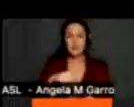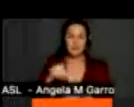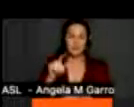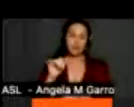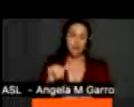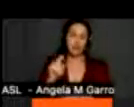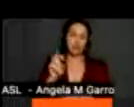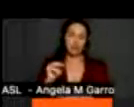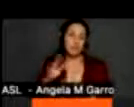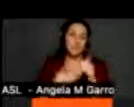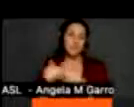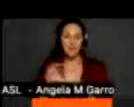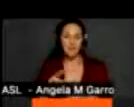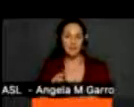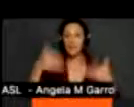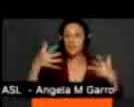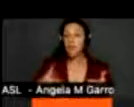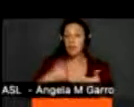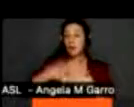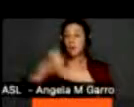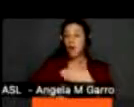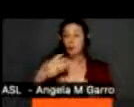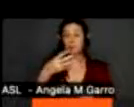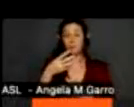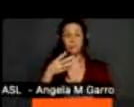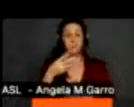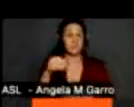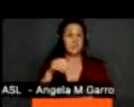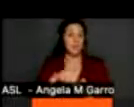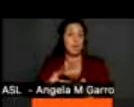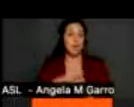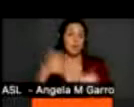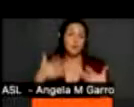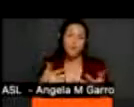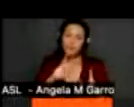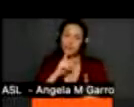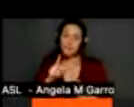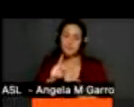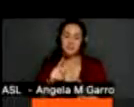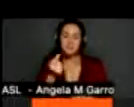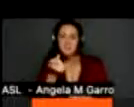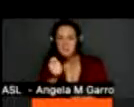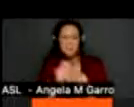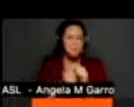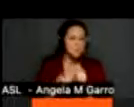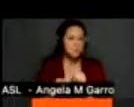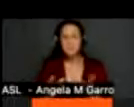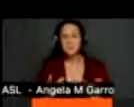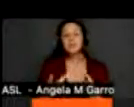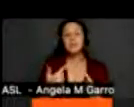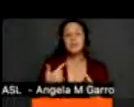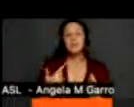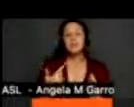The remainder of the project and the document remains very minimally changed. We did make